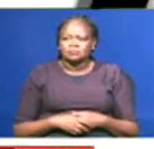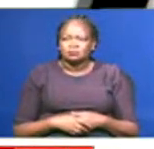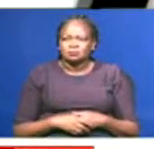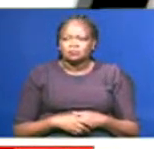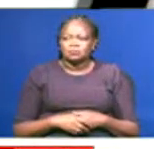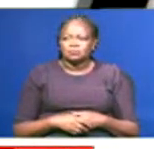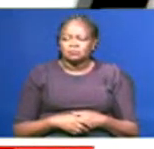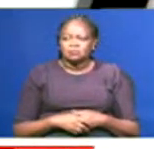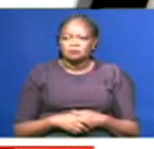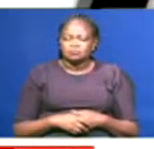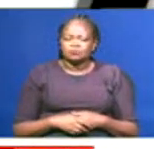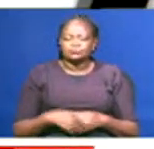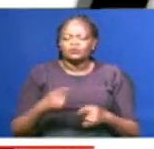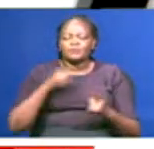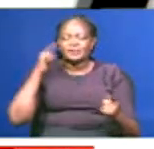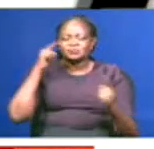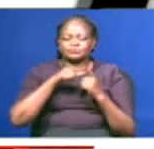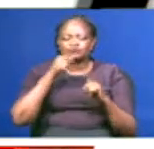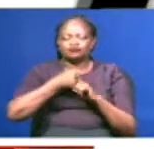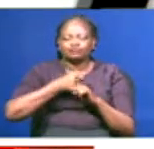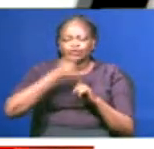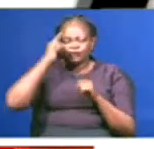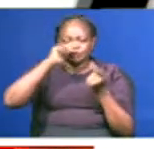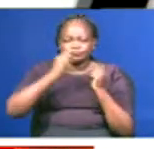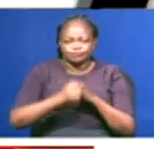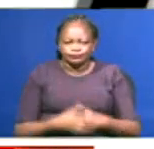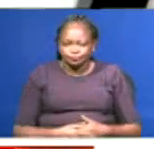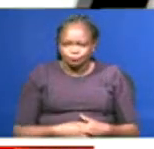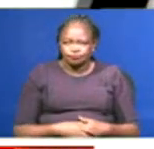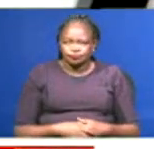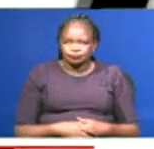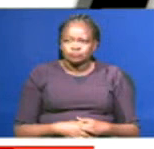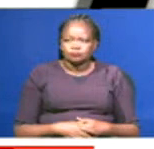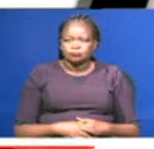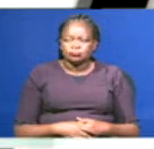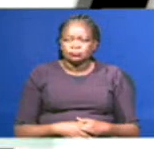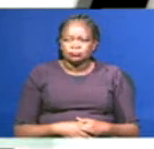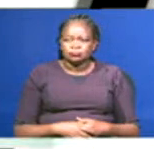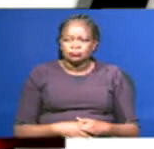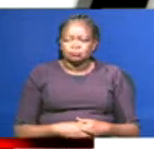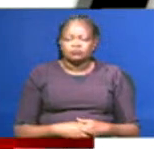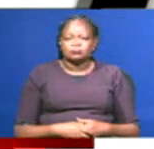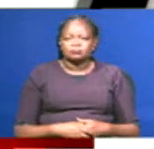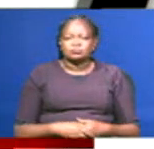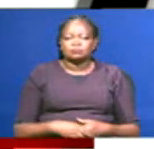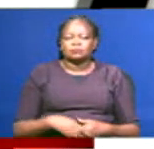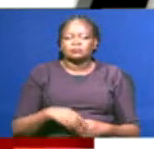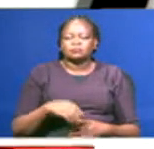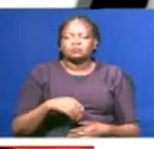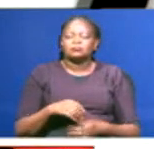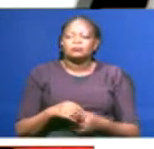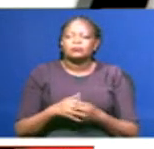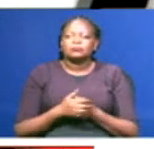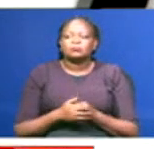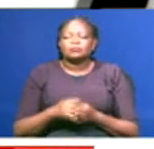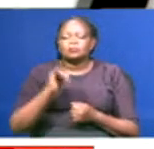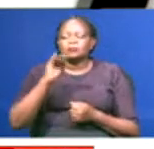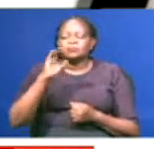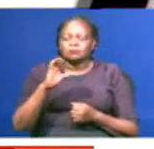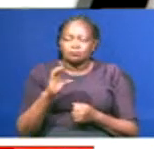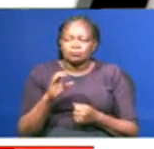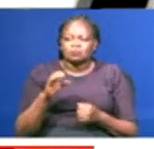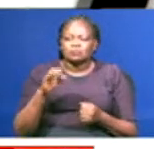Well, from Azimio's push for reforms, let's look at an item here on pending bills. The Independent Electoral Commission Chief Executive Officer